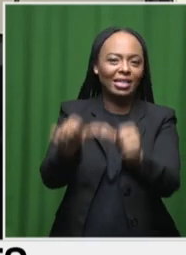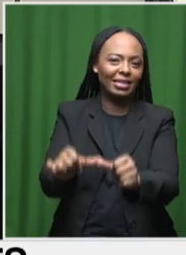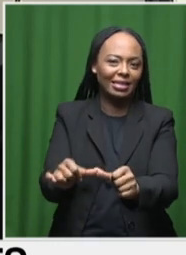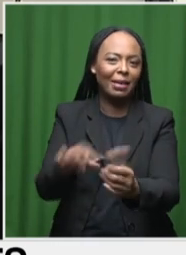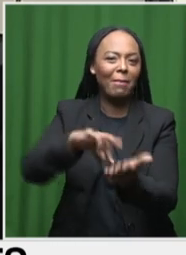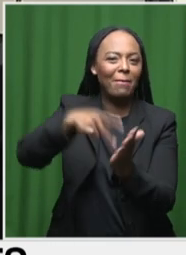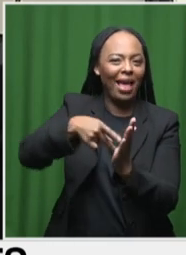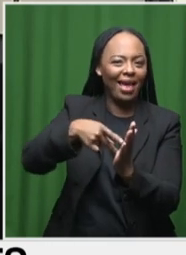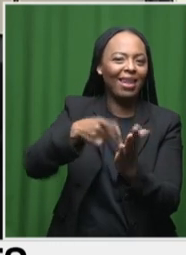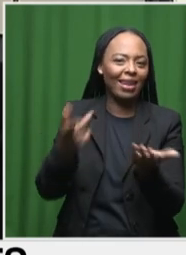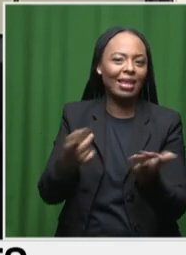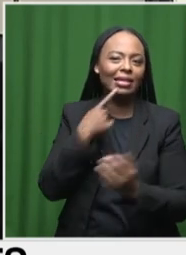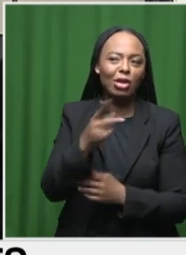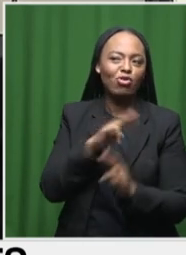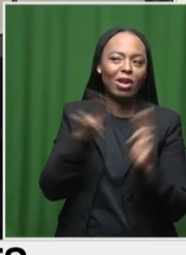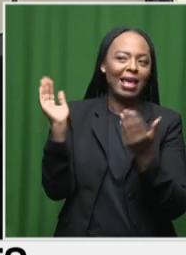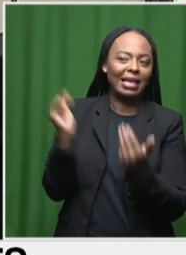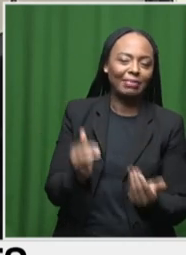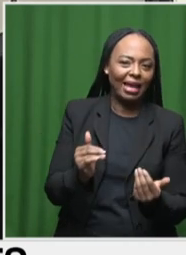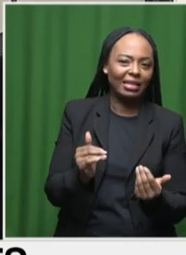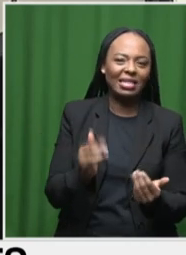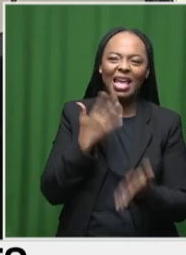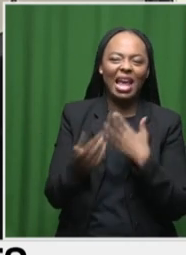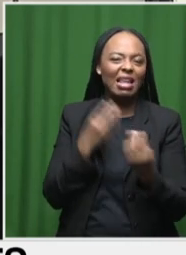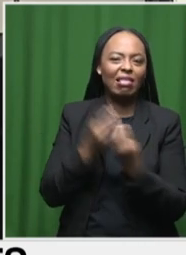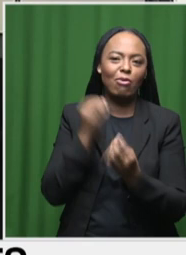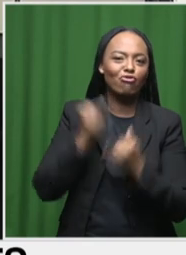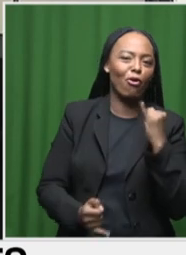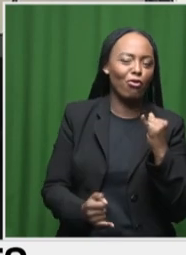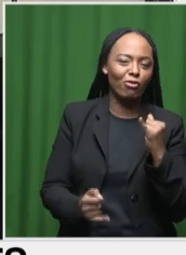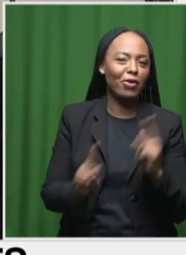as you say, you don't expect anything to